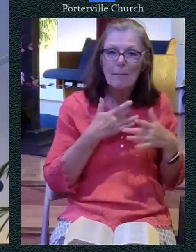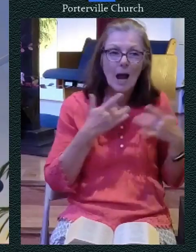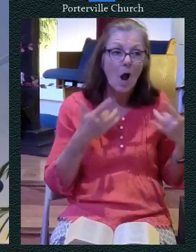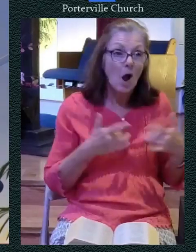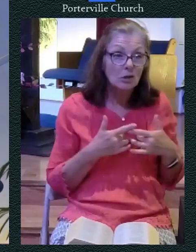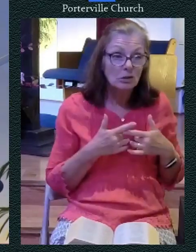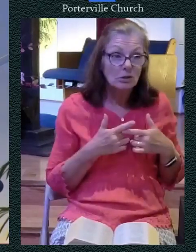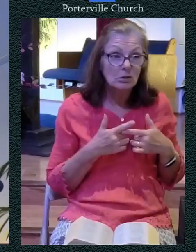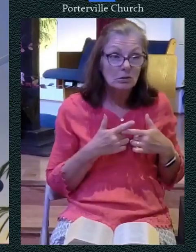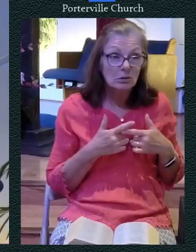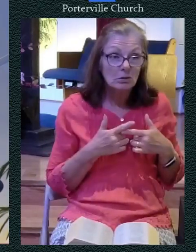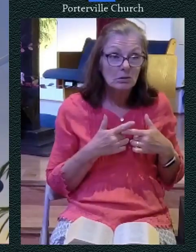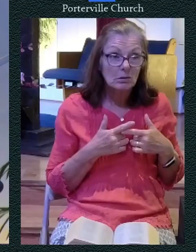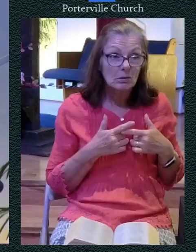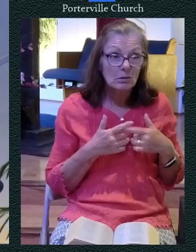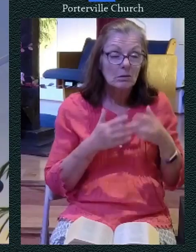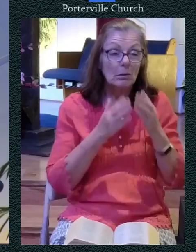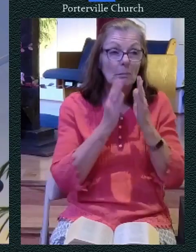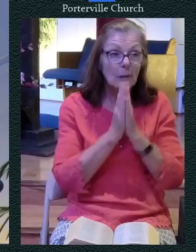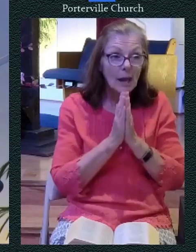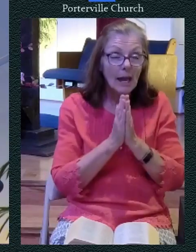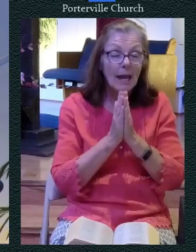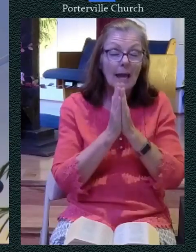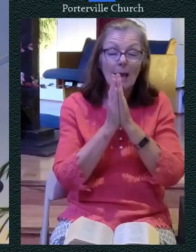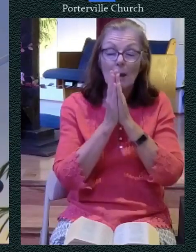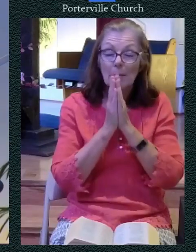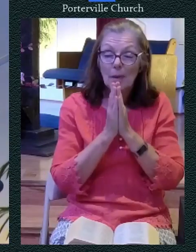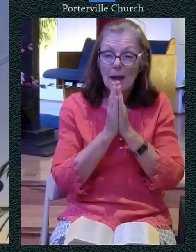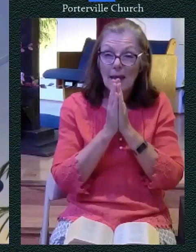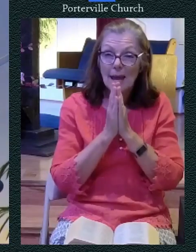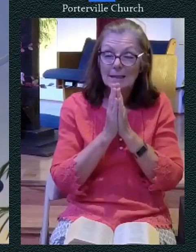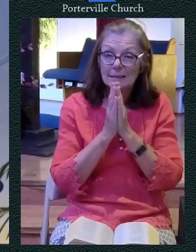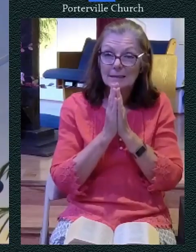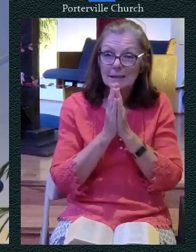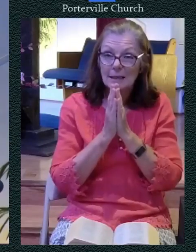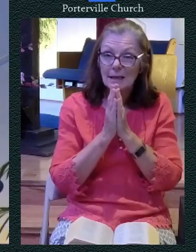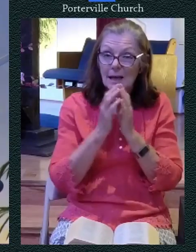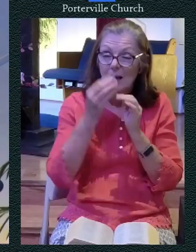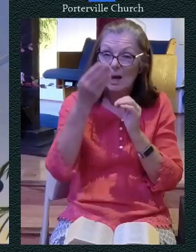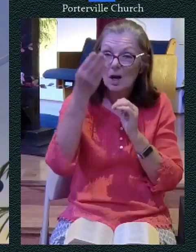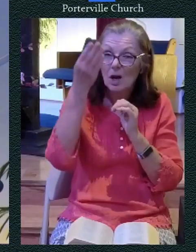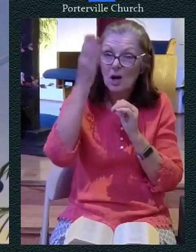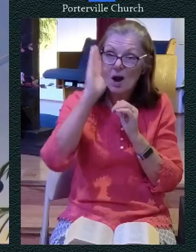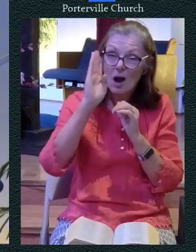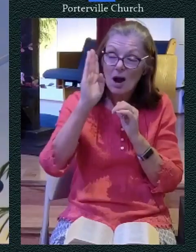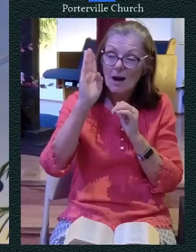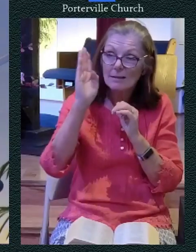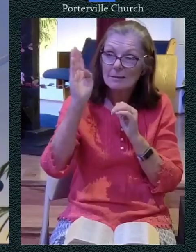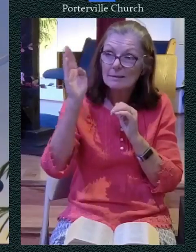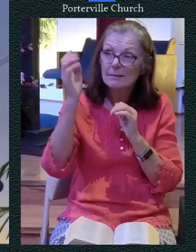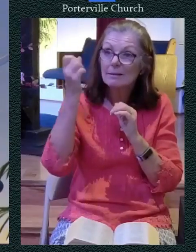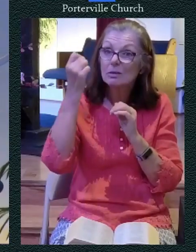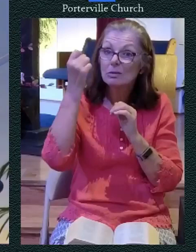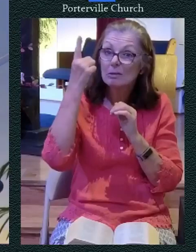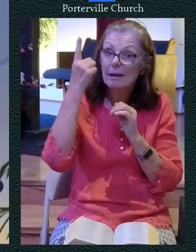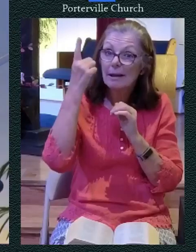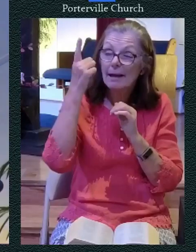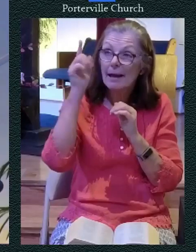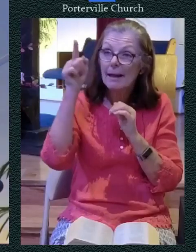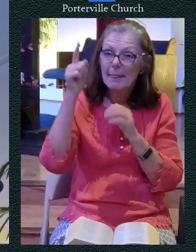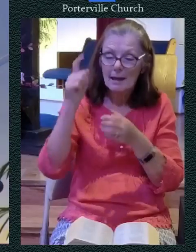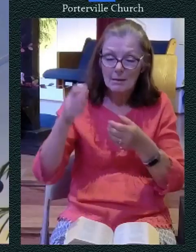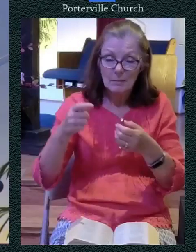You see, he craves the kind of insight from God that will set his thinking and his feeling